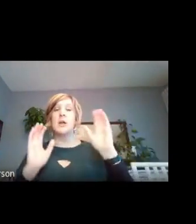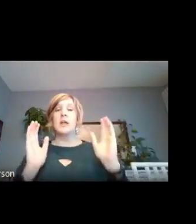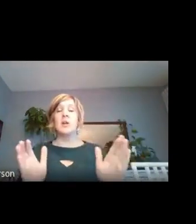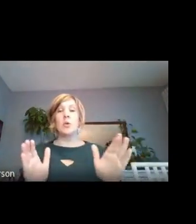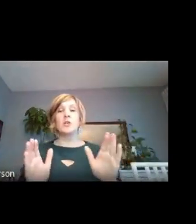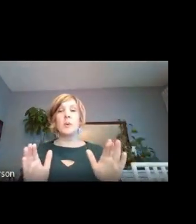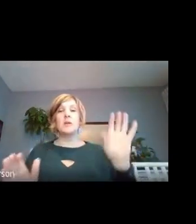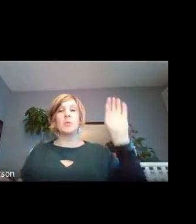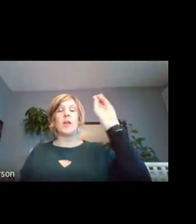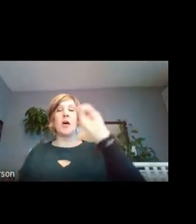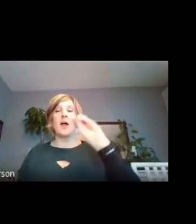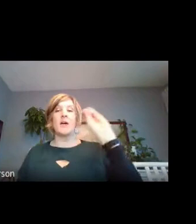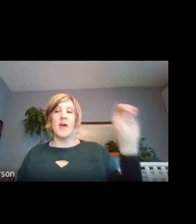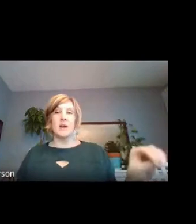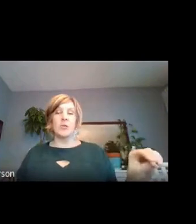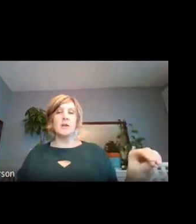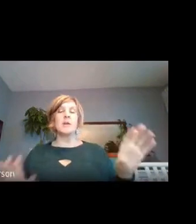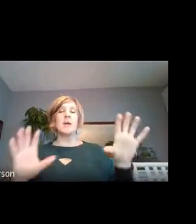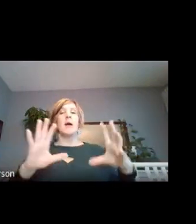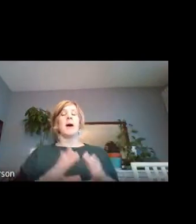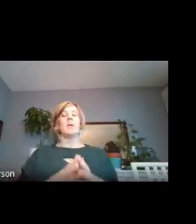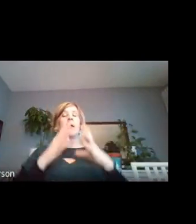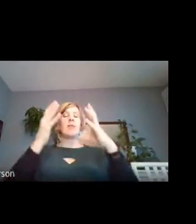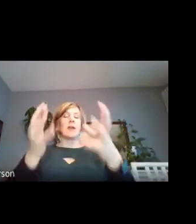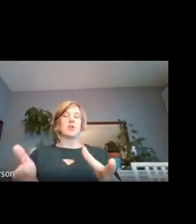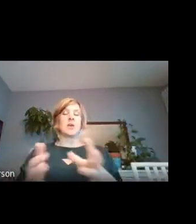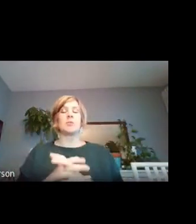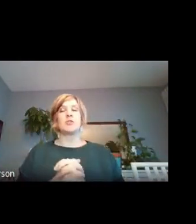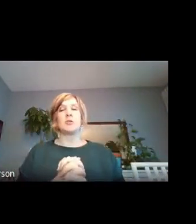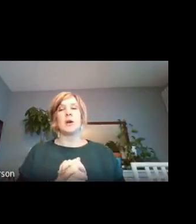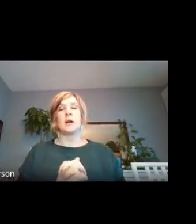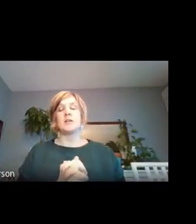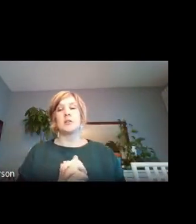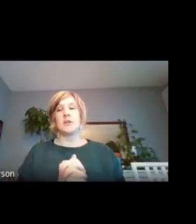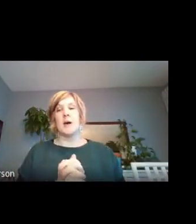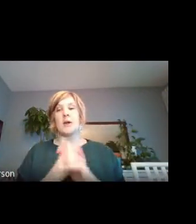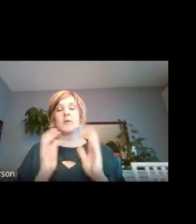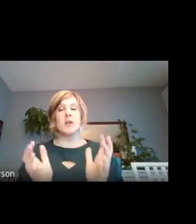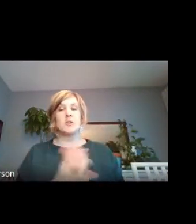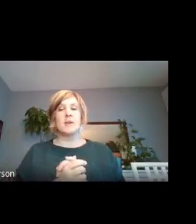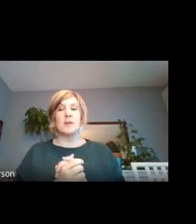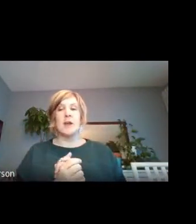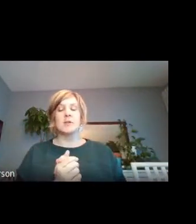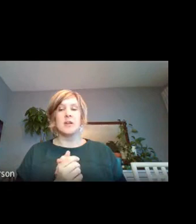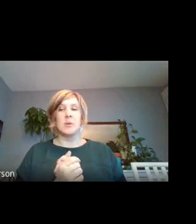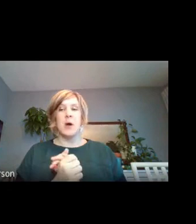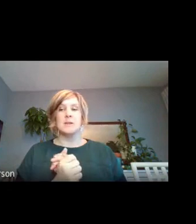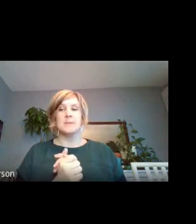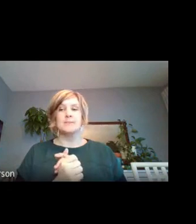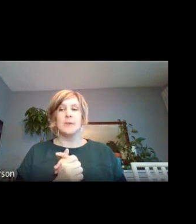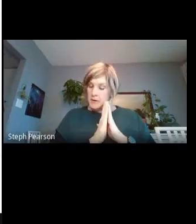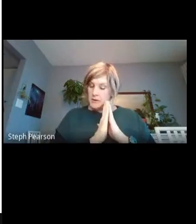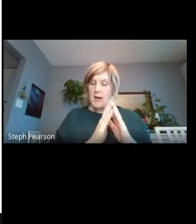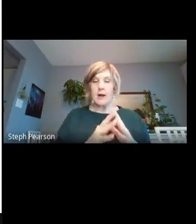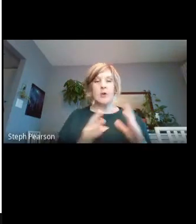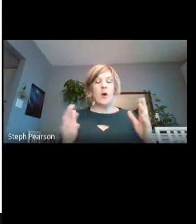two in workspace where they all have editing rights um and then you'll be able to uh to do it that way so that's just something else to keep in mind